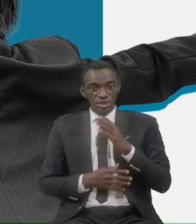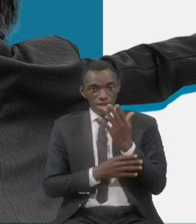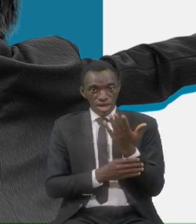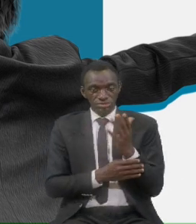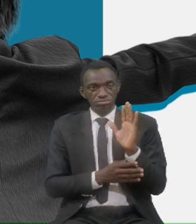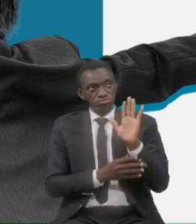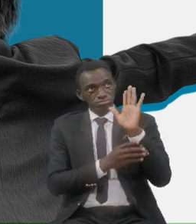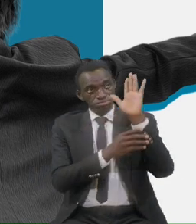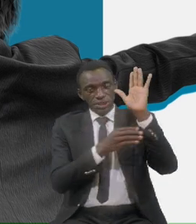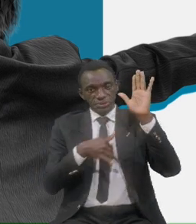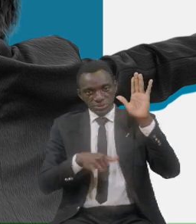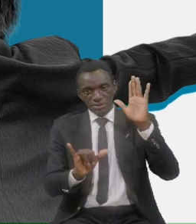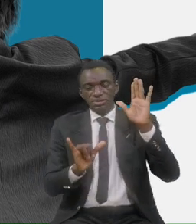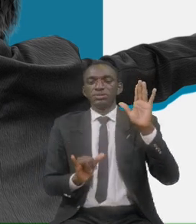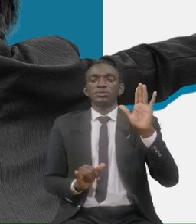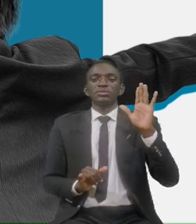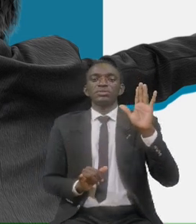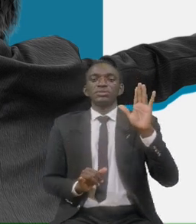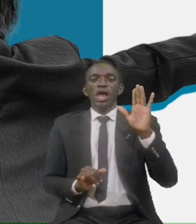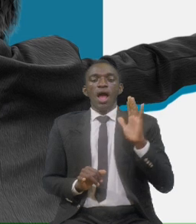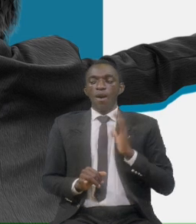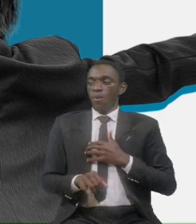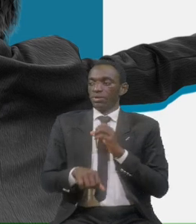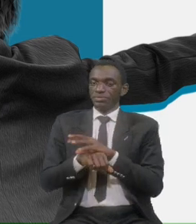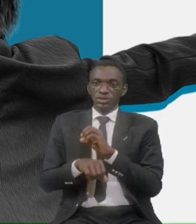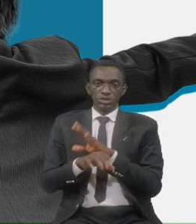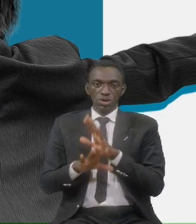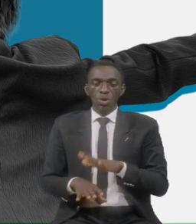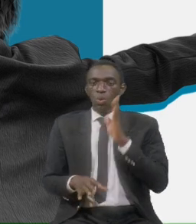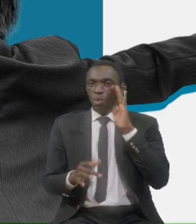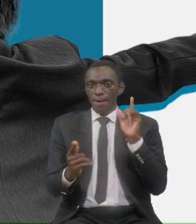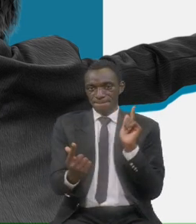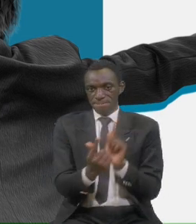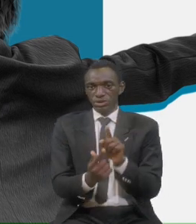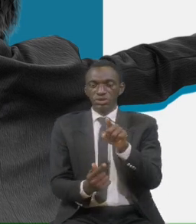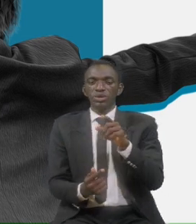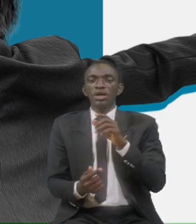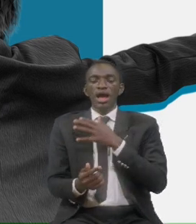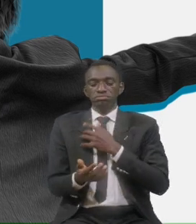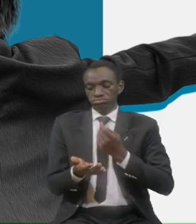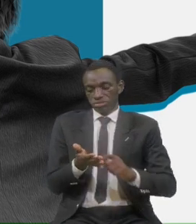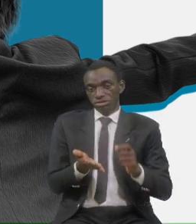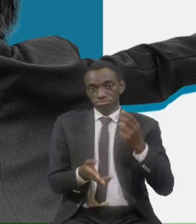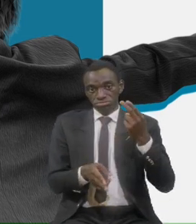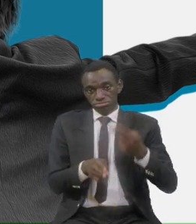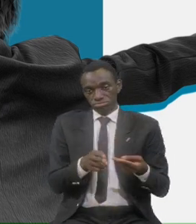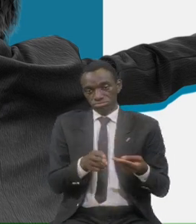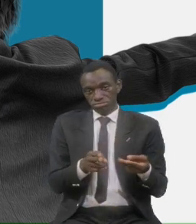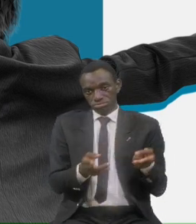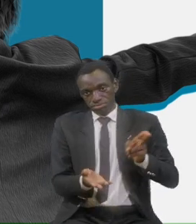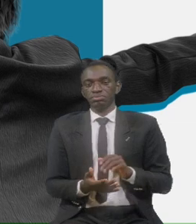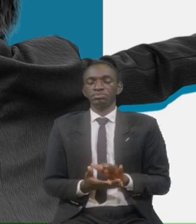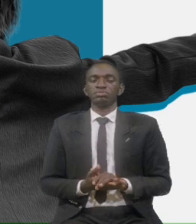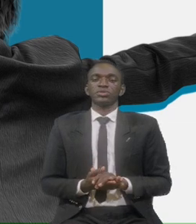our counselors come to you to take down your details. Give them your